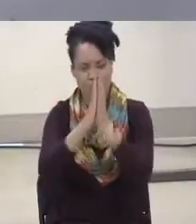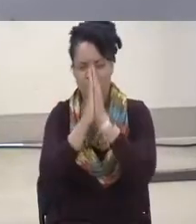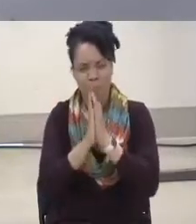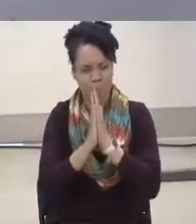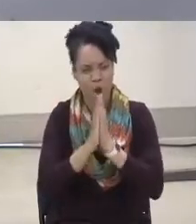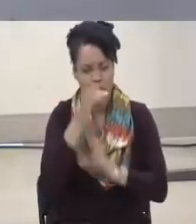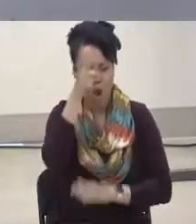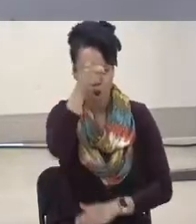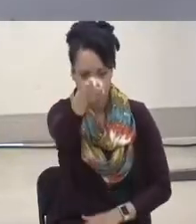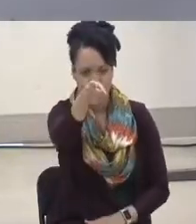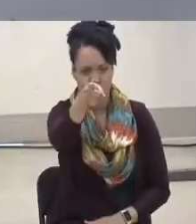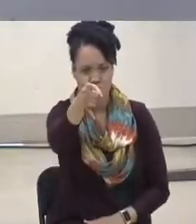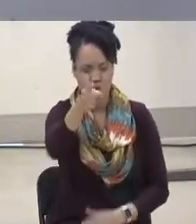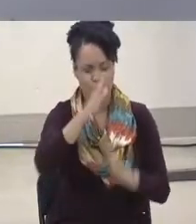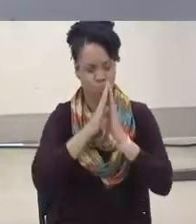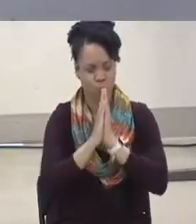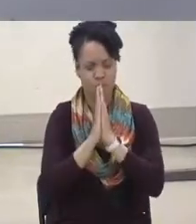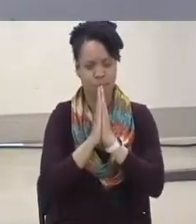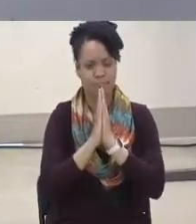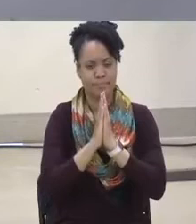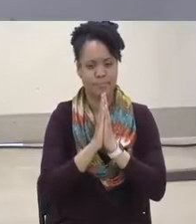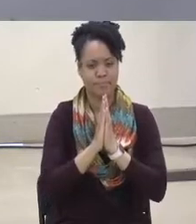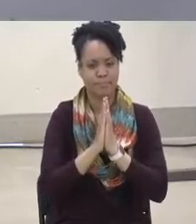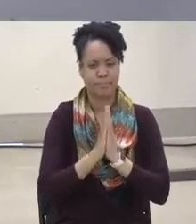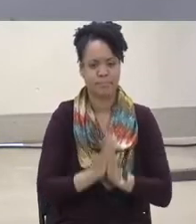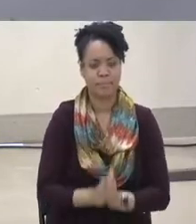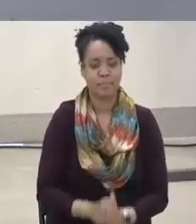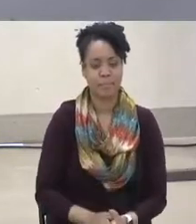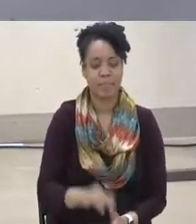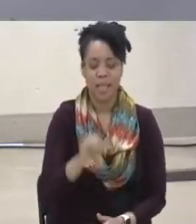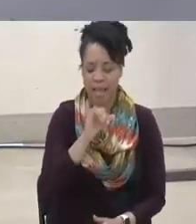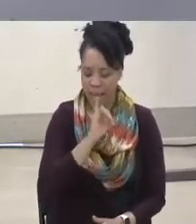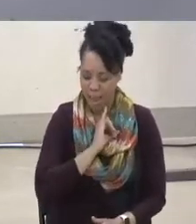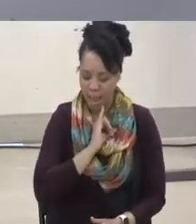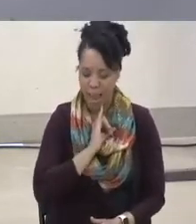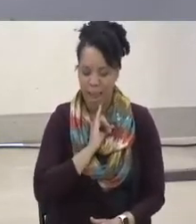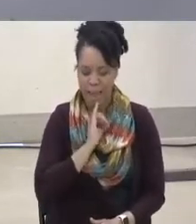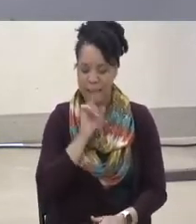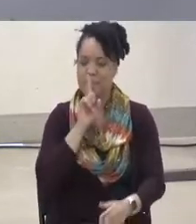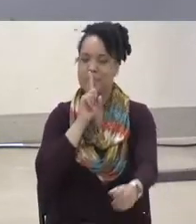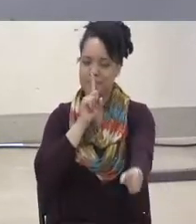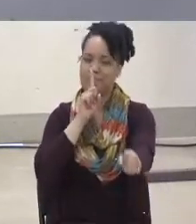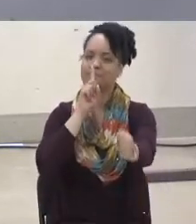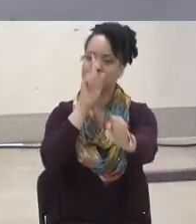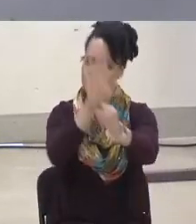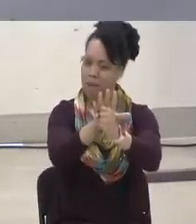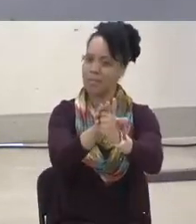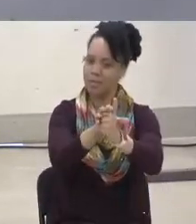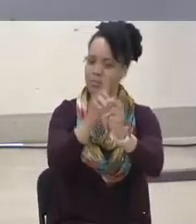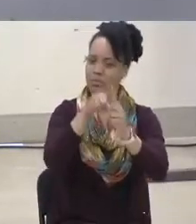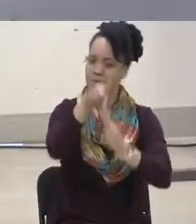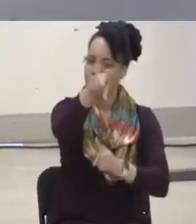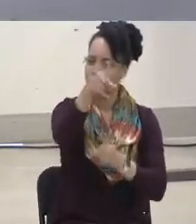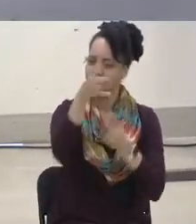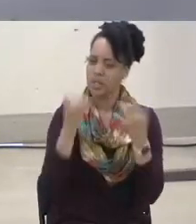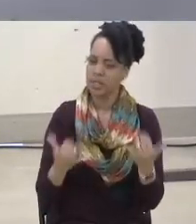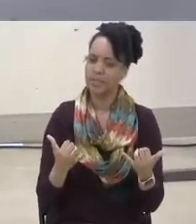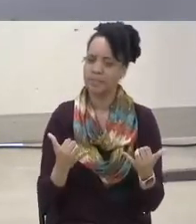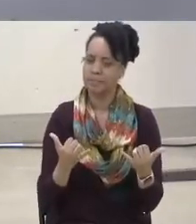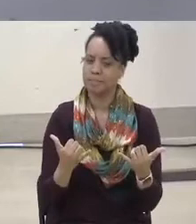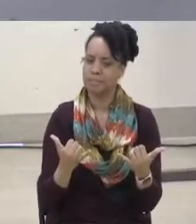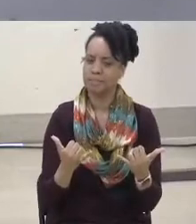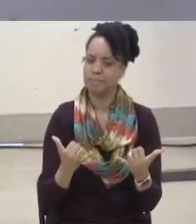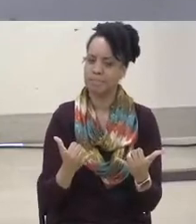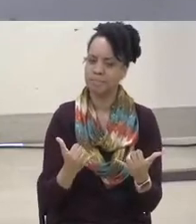prayed, Porque tú oraste lo que oraste. I'm going to make a promise to you tonight. Te voy a hacer una promesa a ti esta His